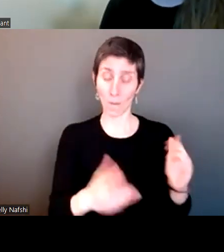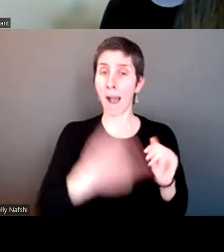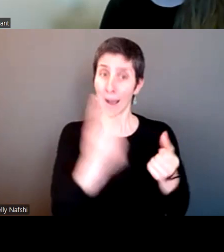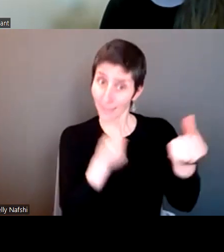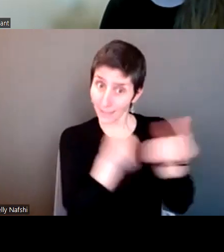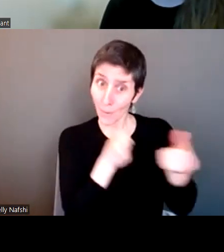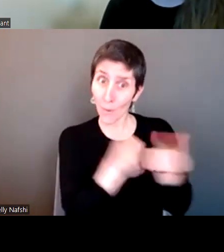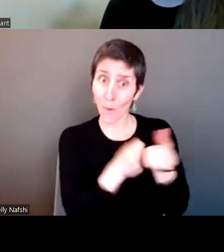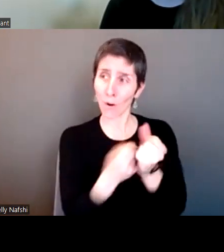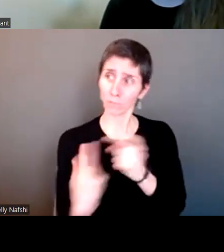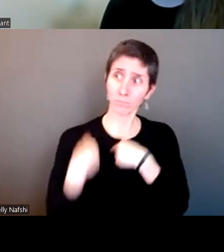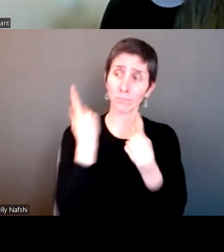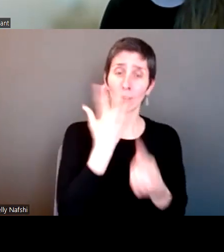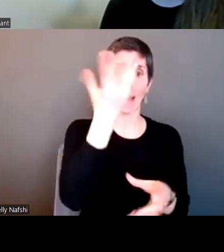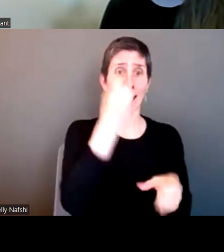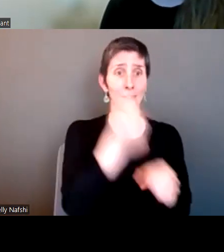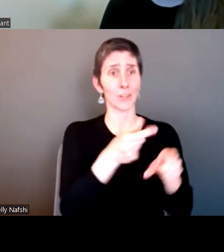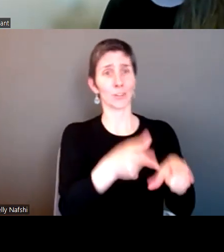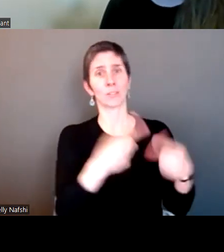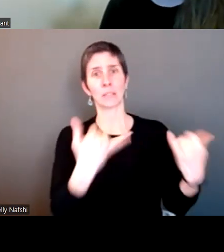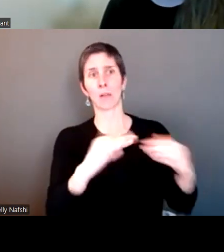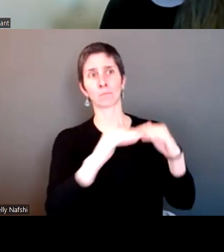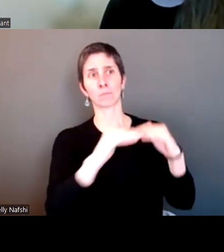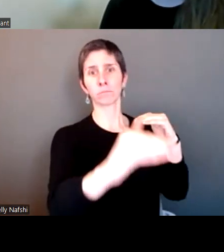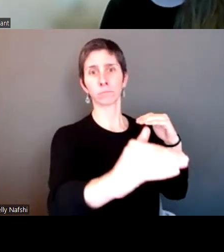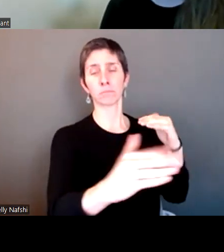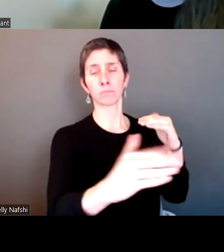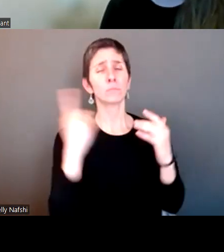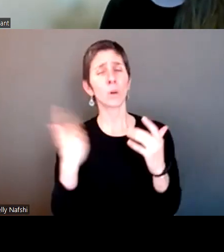when we tell people that, there's always a solution. It's just we need to know what the problem is.